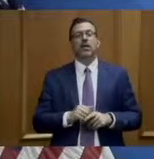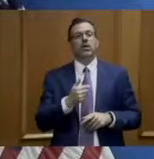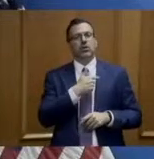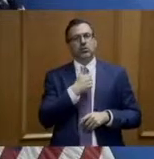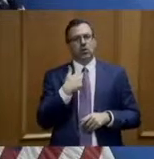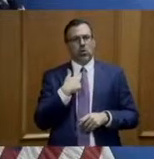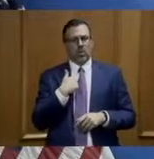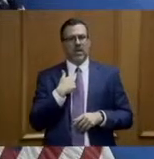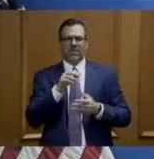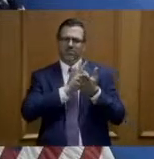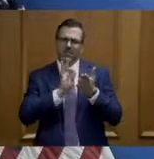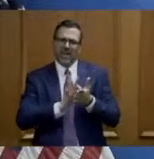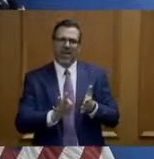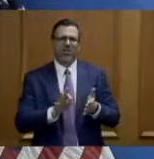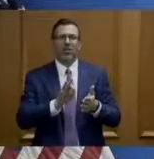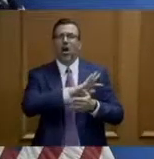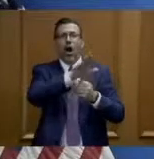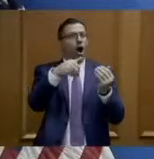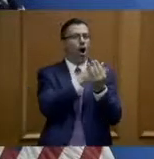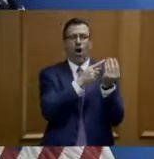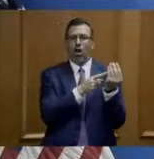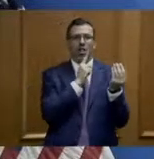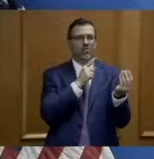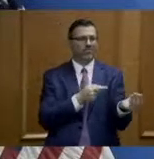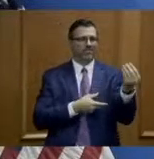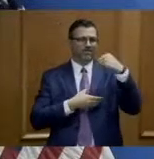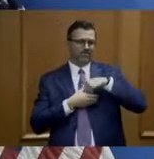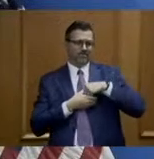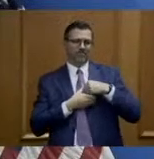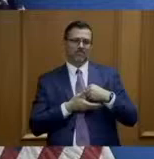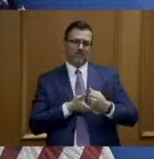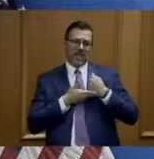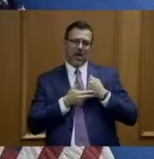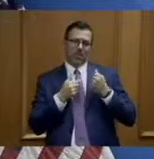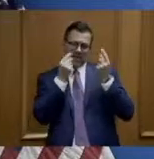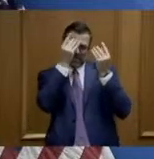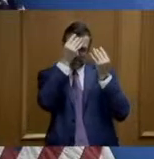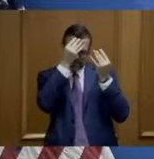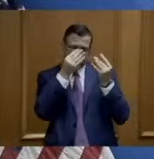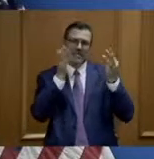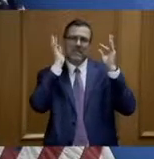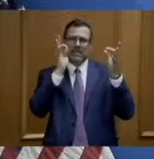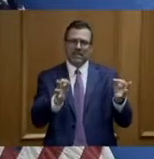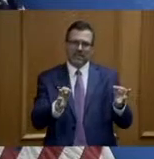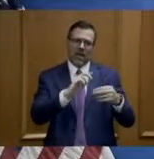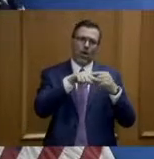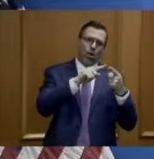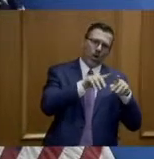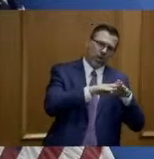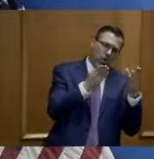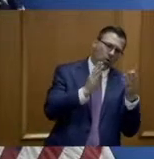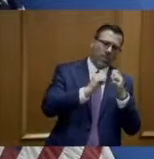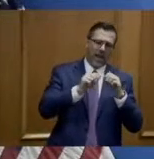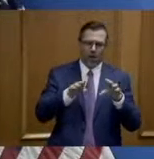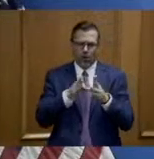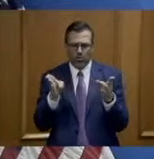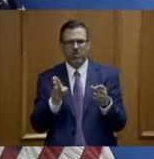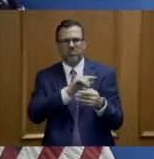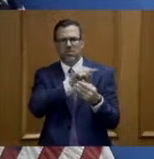of PPE. All of those things have weighed into the decision of when and how to open which businesses.